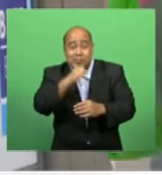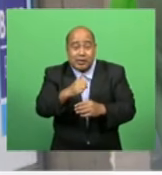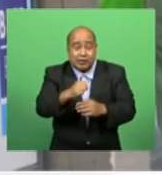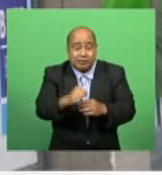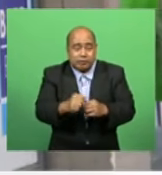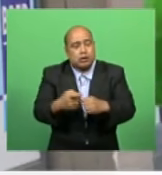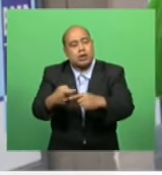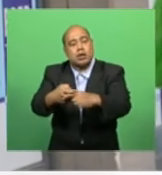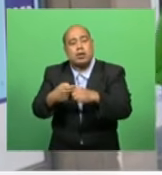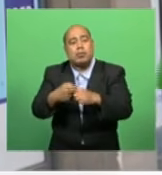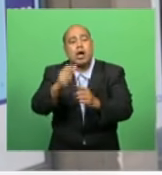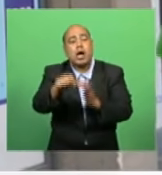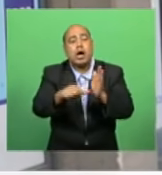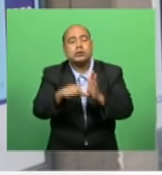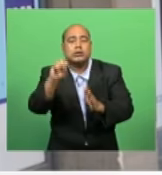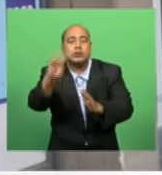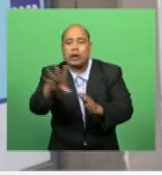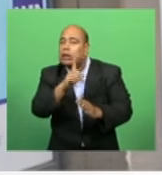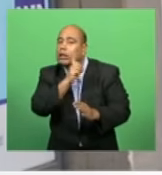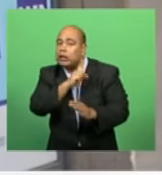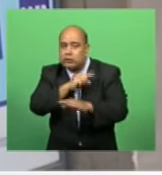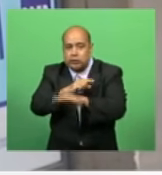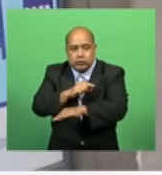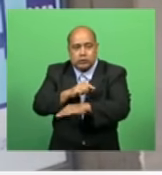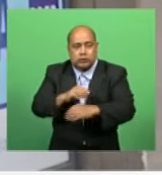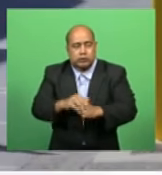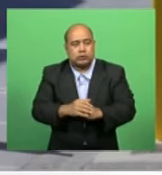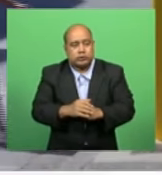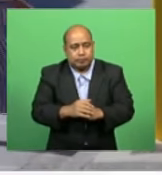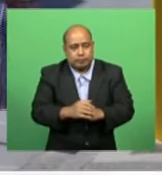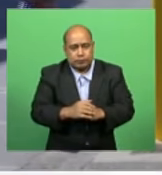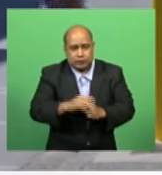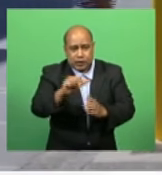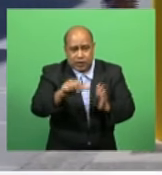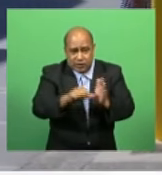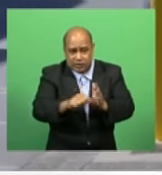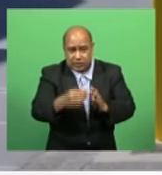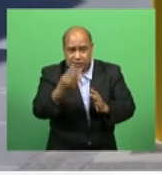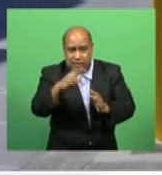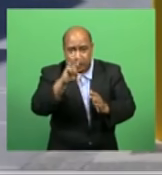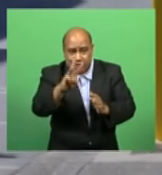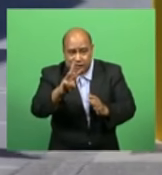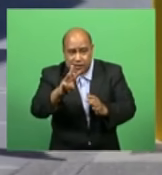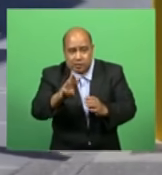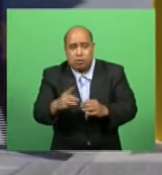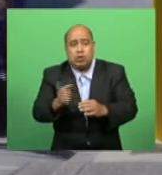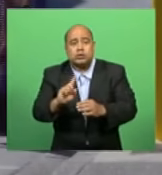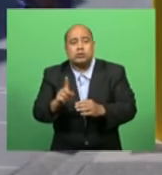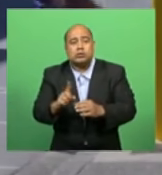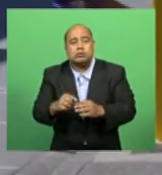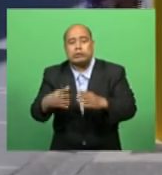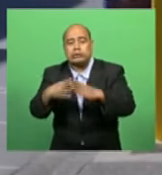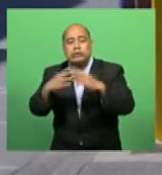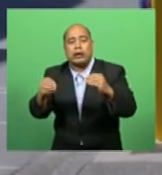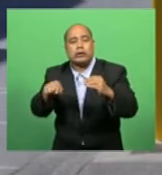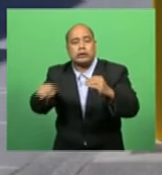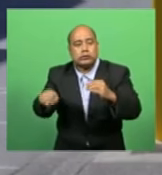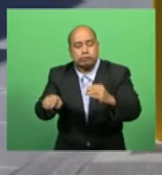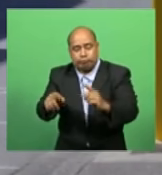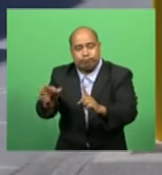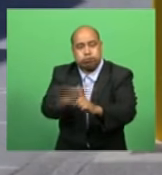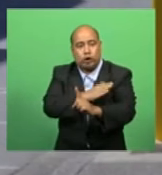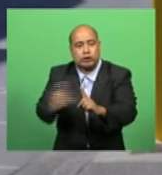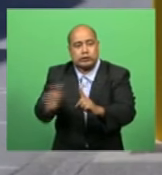one incident where a 33-year-old man was charged with the rape and sexual assault of a 13-year-old and a